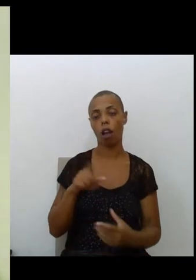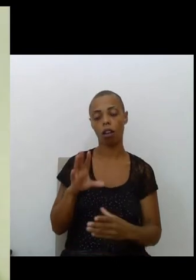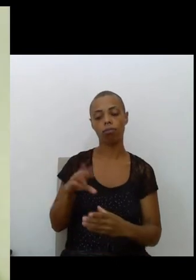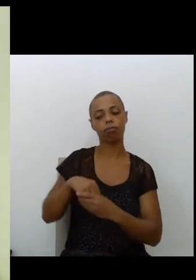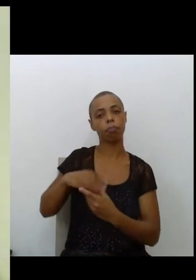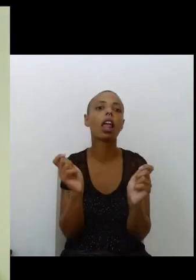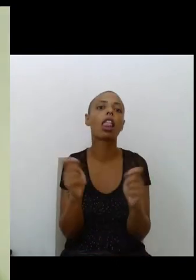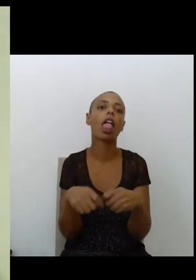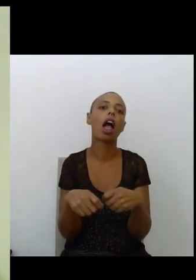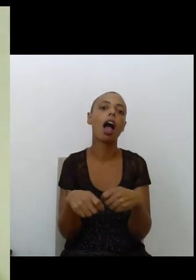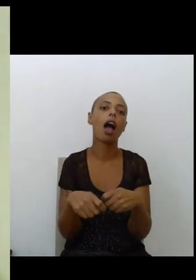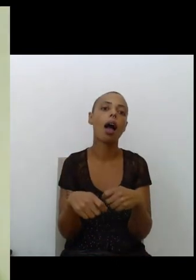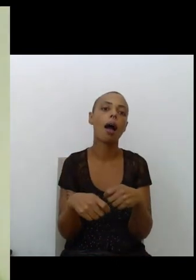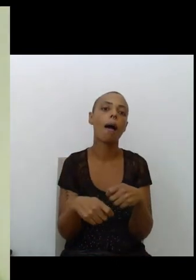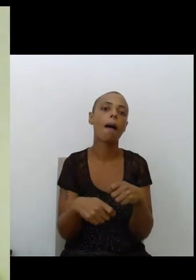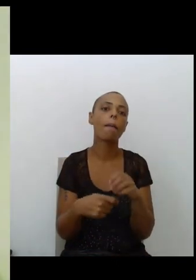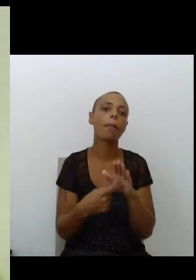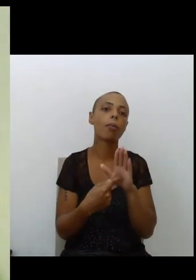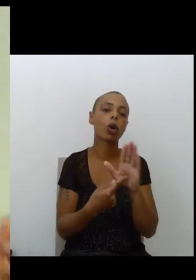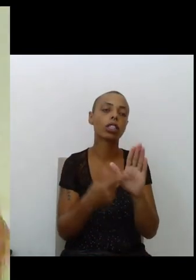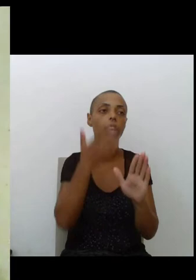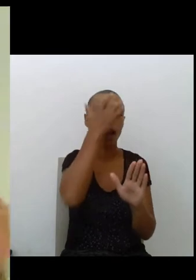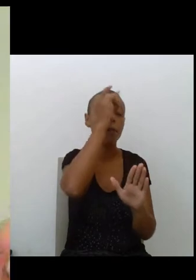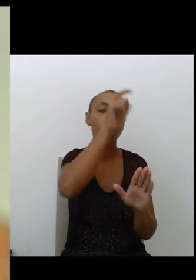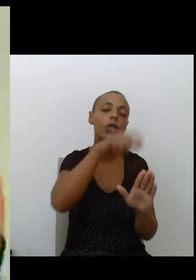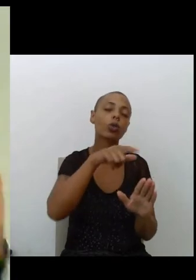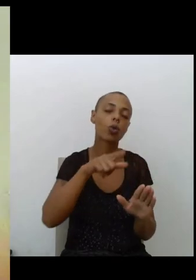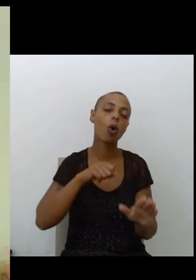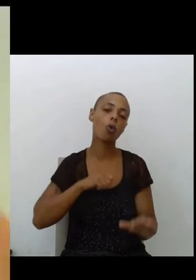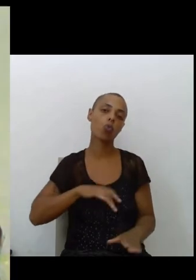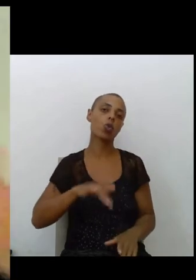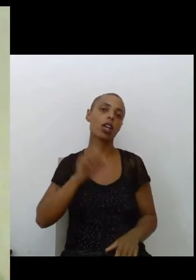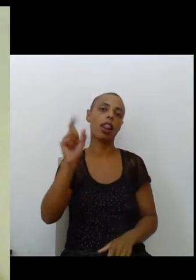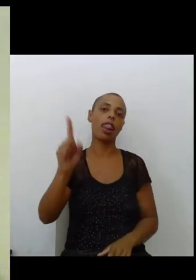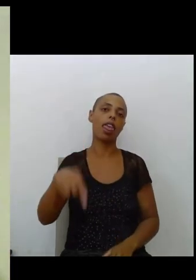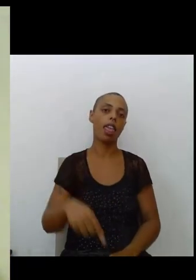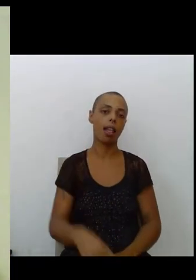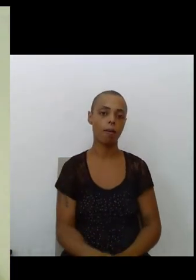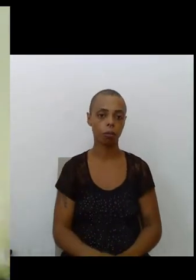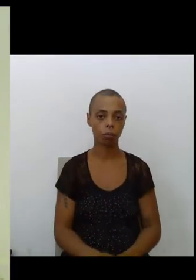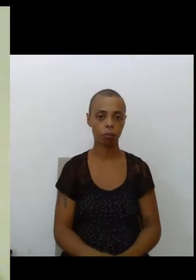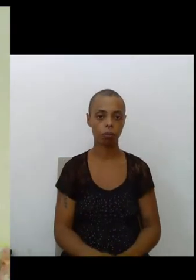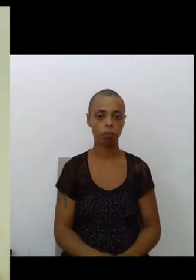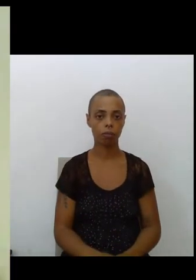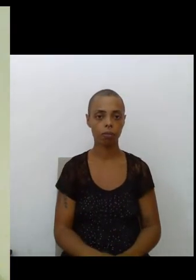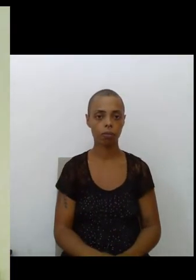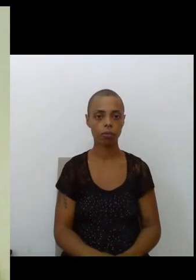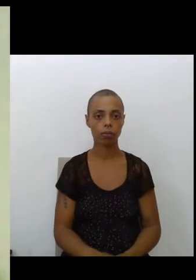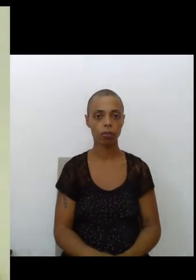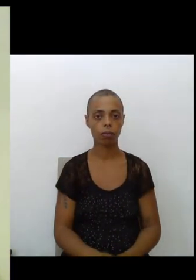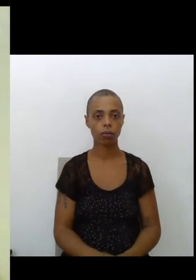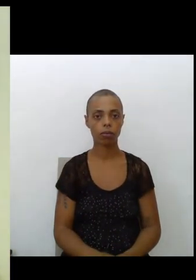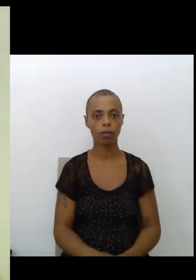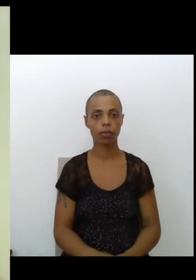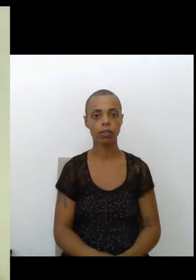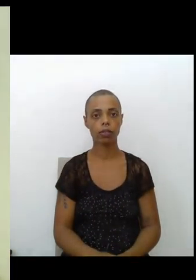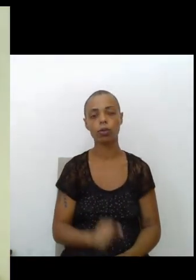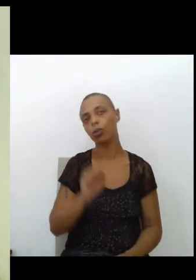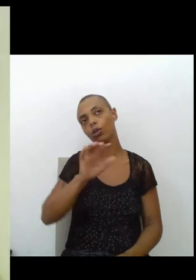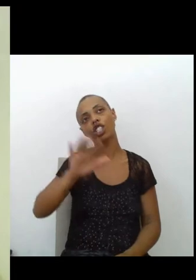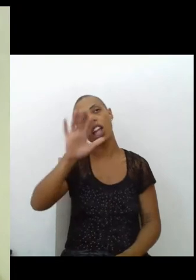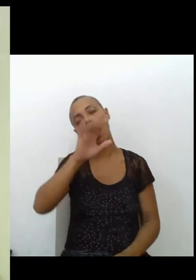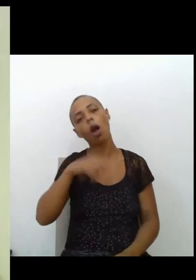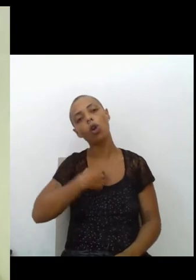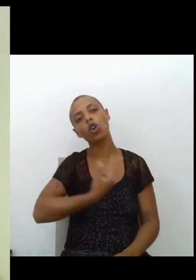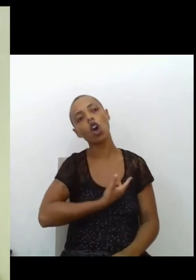the the little the when you when you look at that floor plan from the past you can